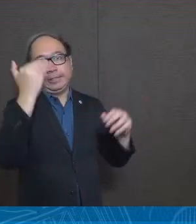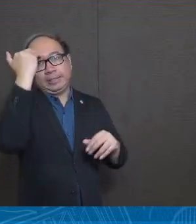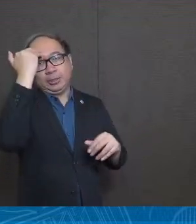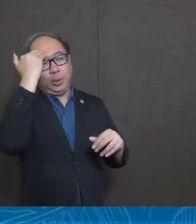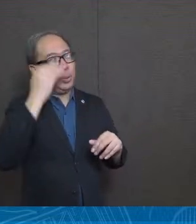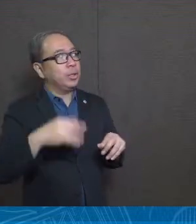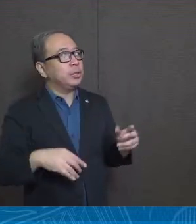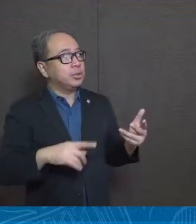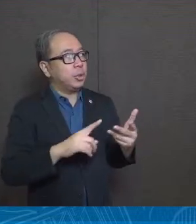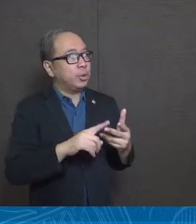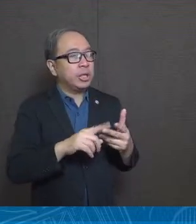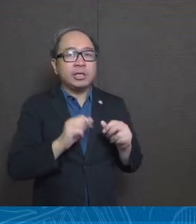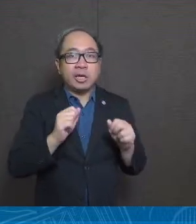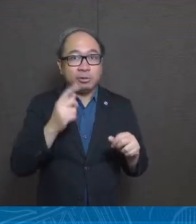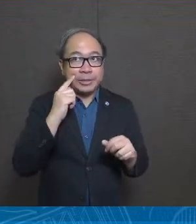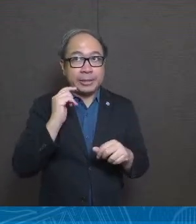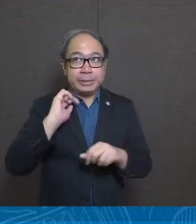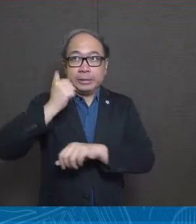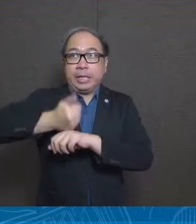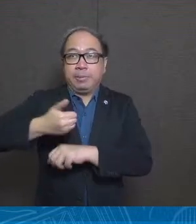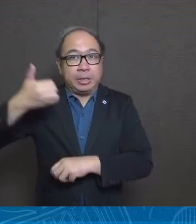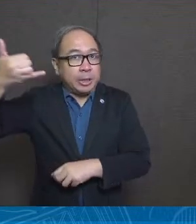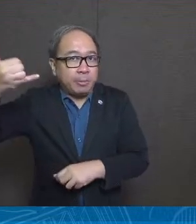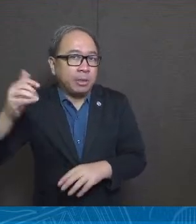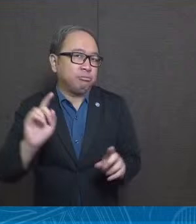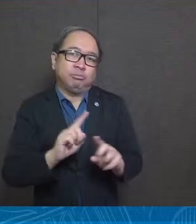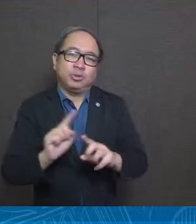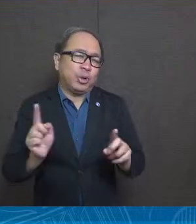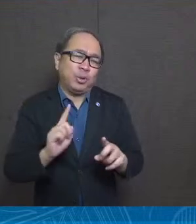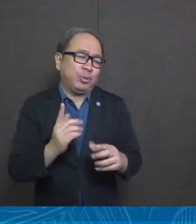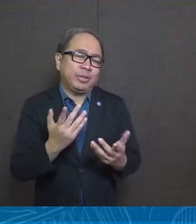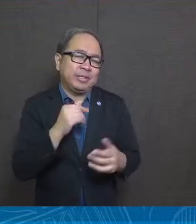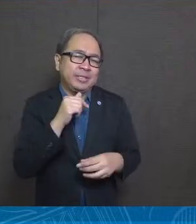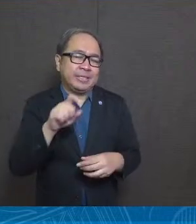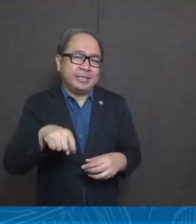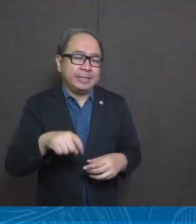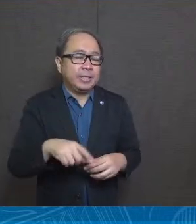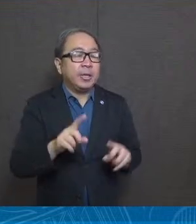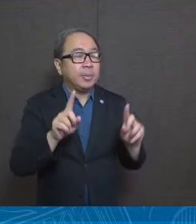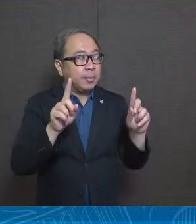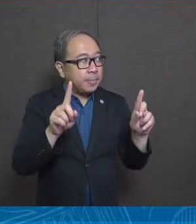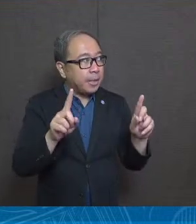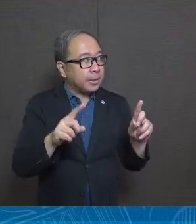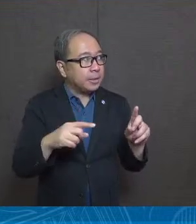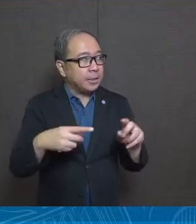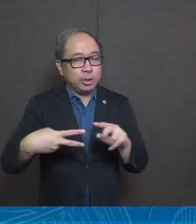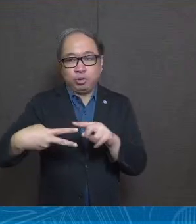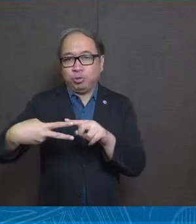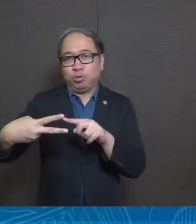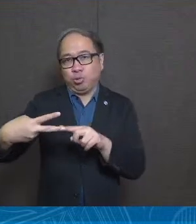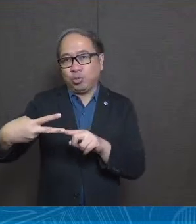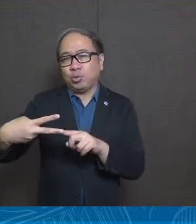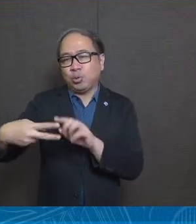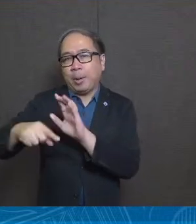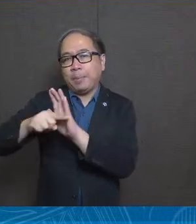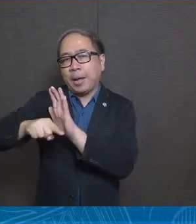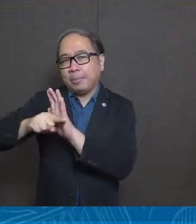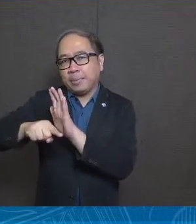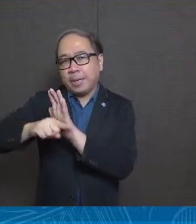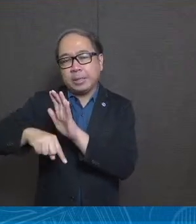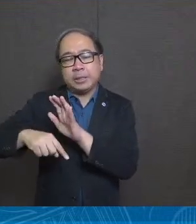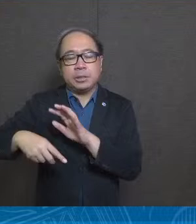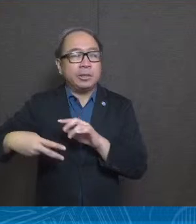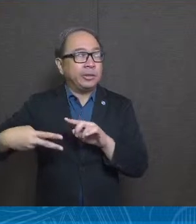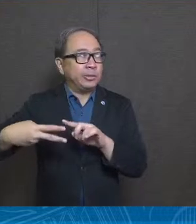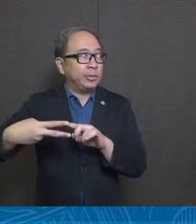the camera everywhere. So no hardware investment is needed. But on the other hand, there are two big disadvantages. One is that